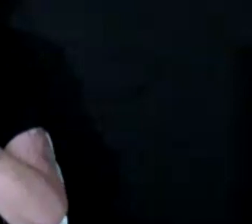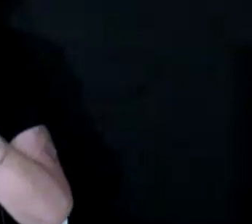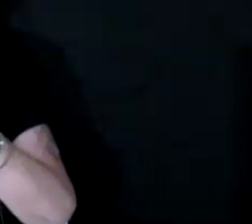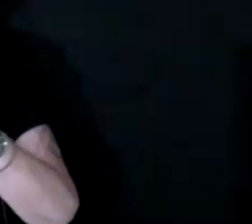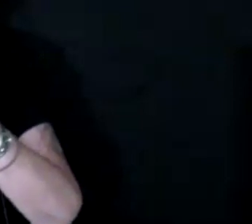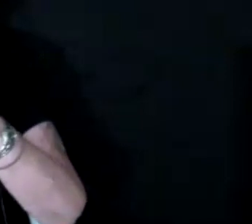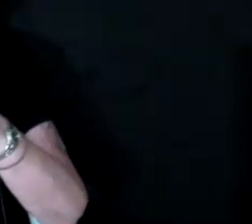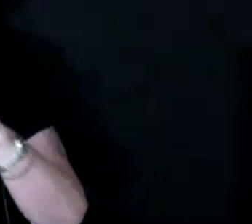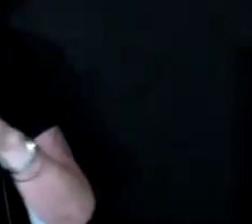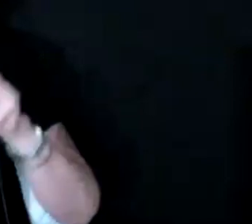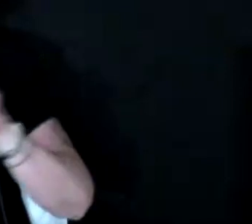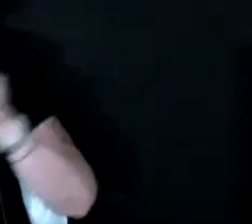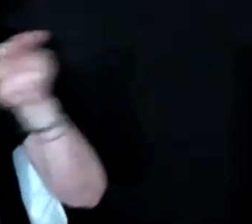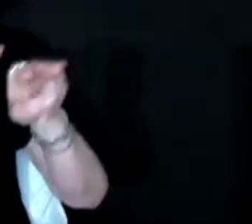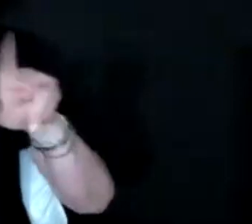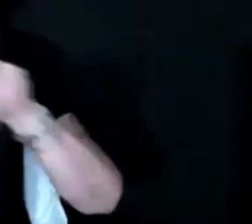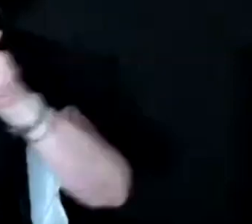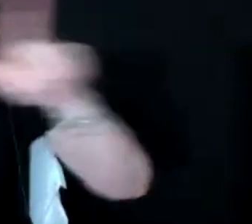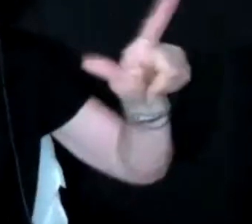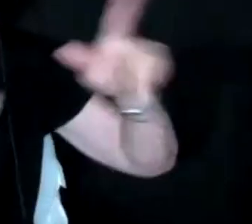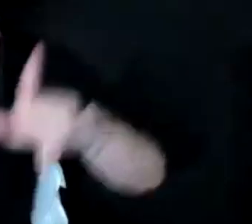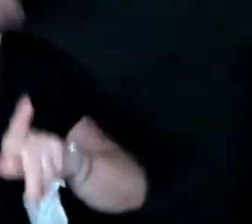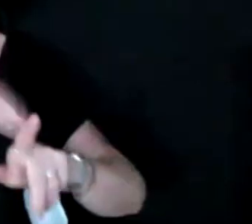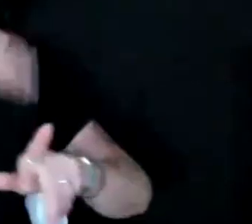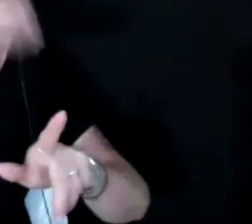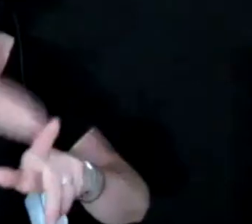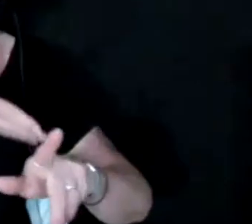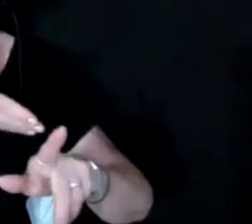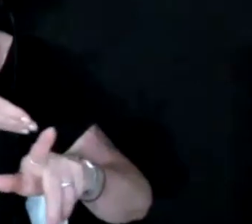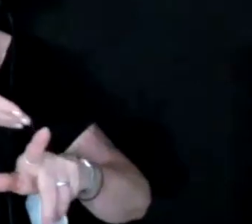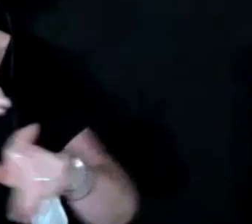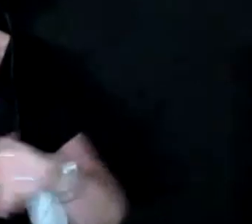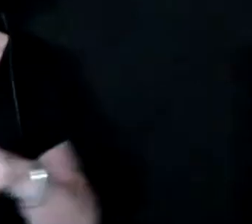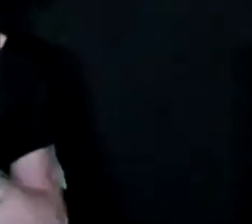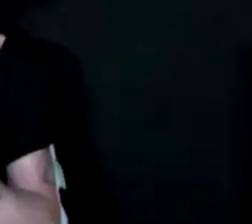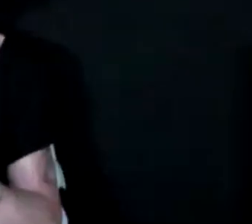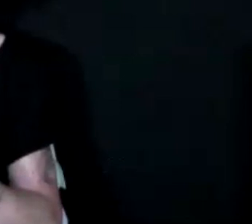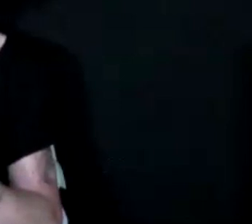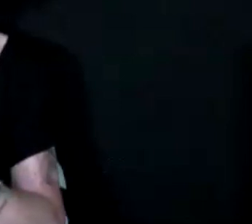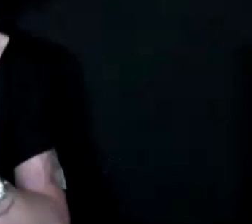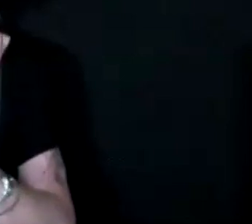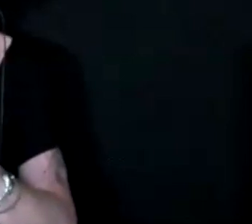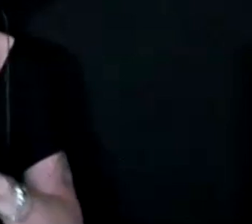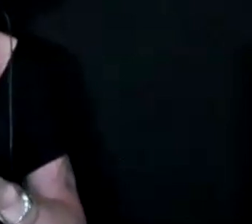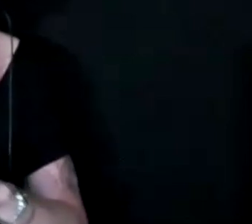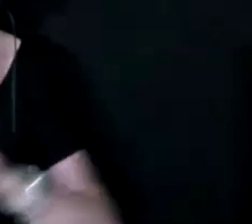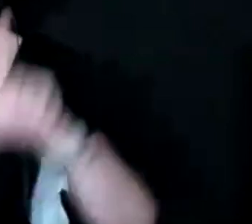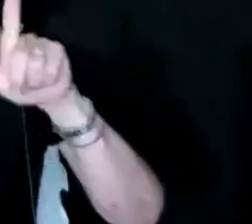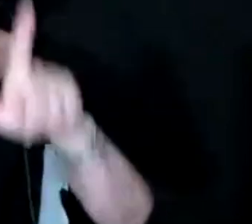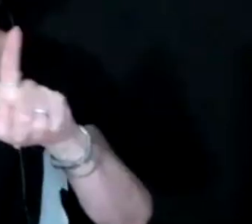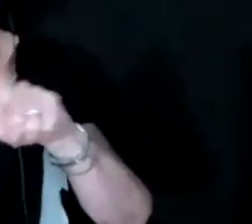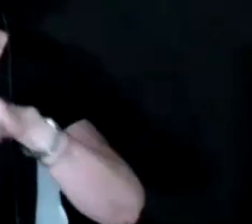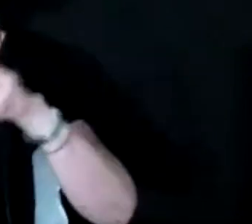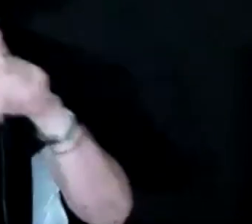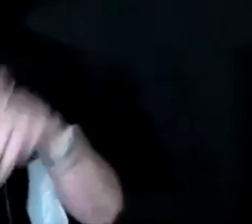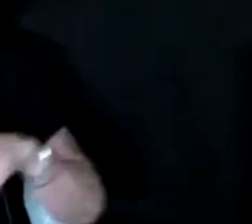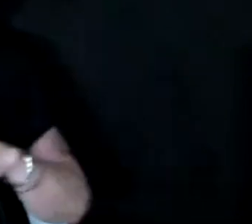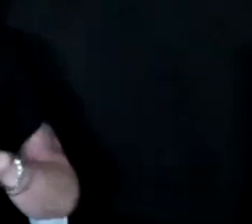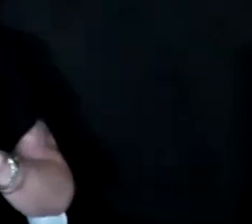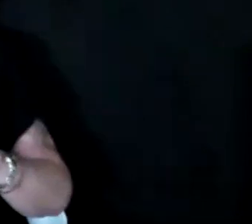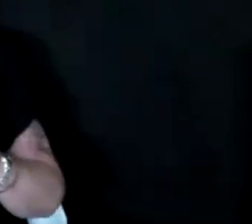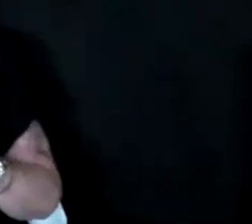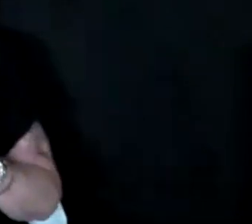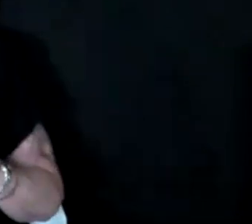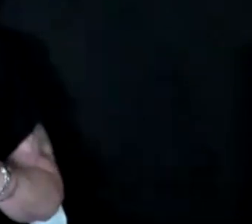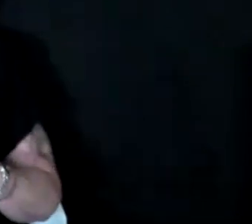right now? Yeah. Yeah, I shared the coupon again. Oh, you share the coupon again? Got it. Okay. Yeah, so you can